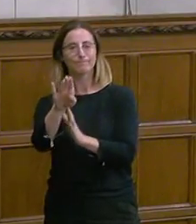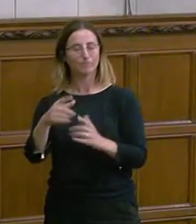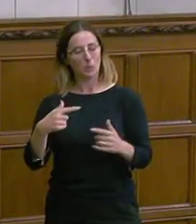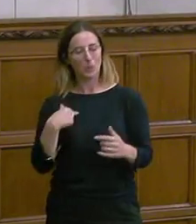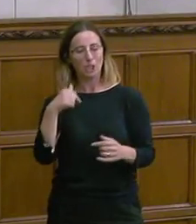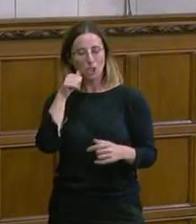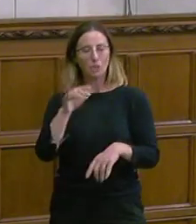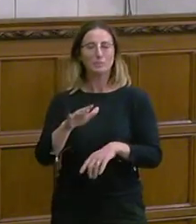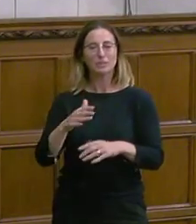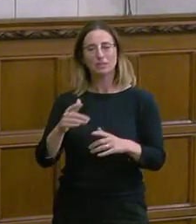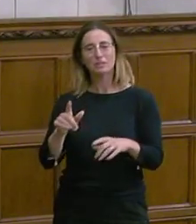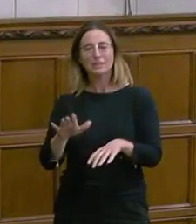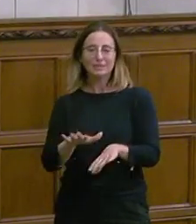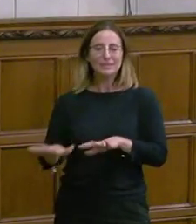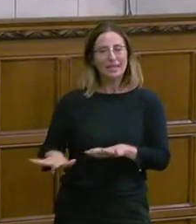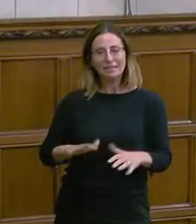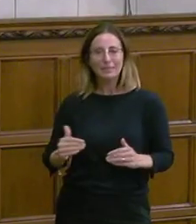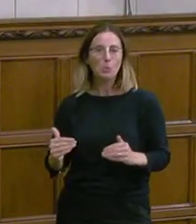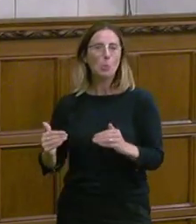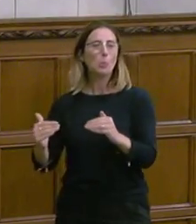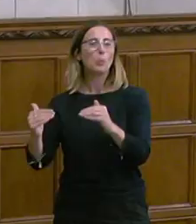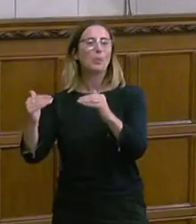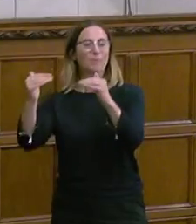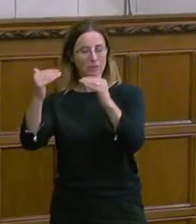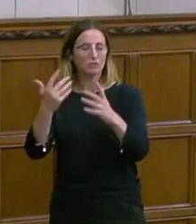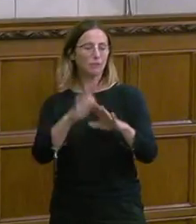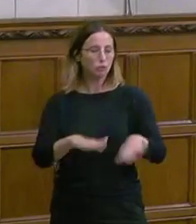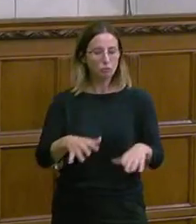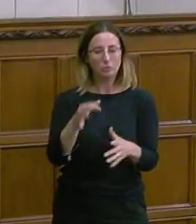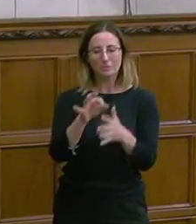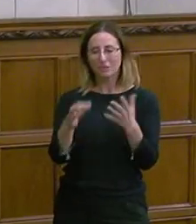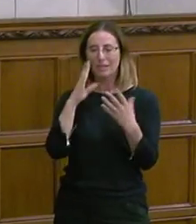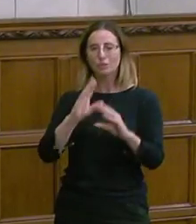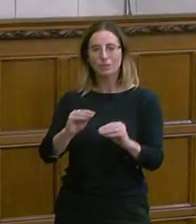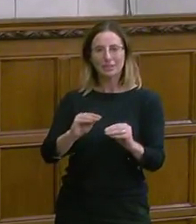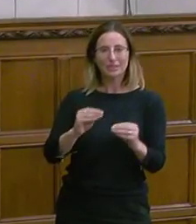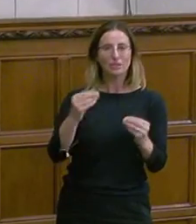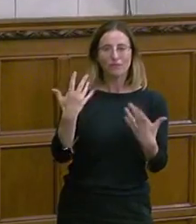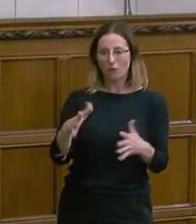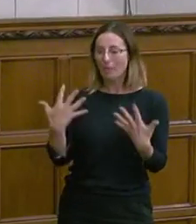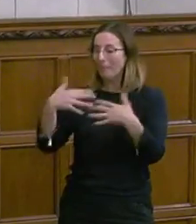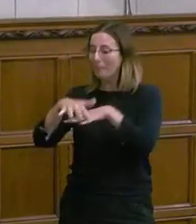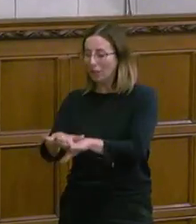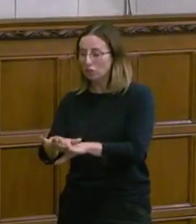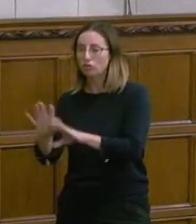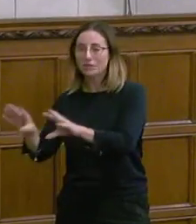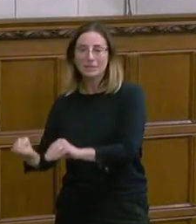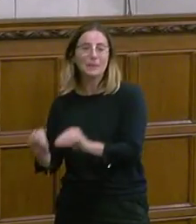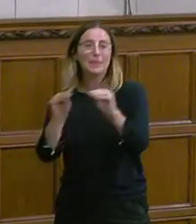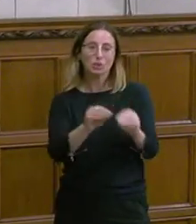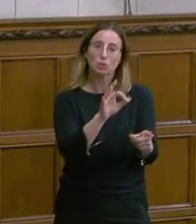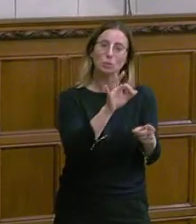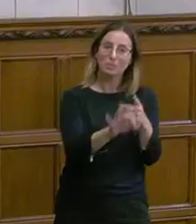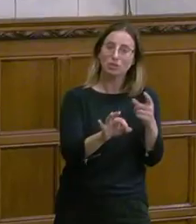steady movement of children from, with special educational needs out of mainstream schools and into specialist provision.